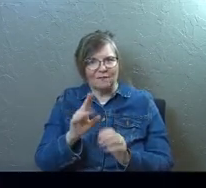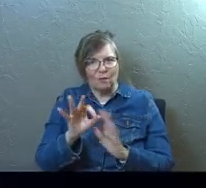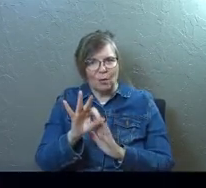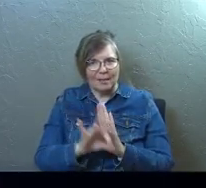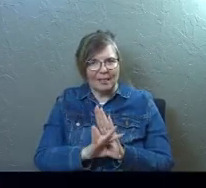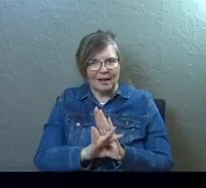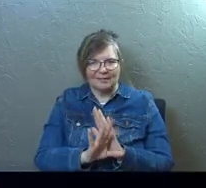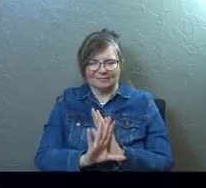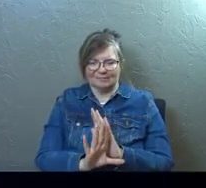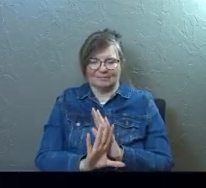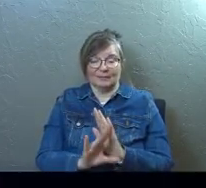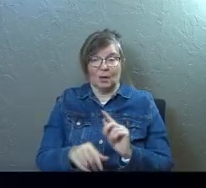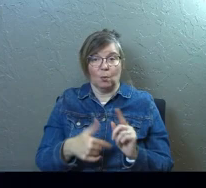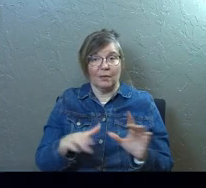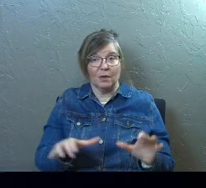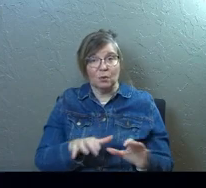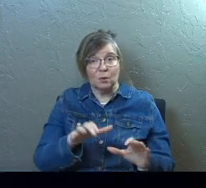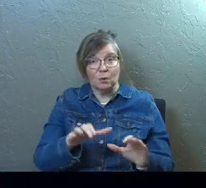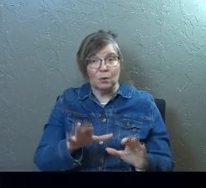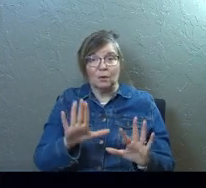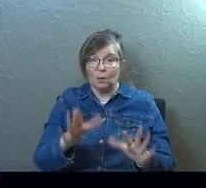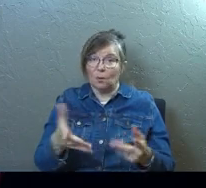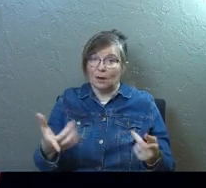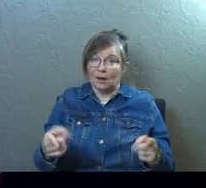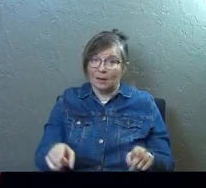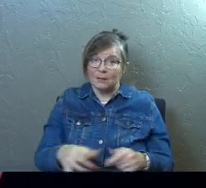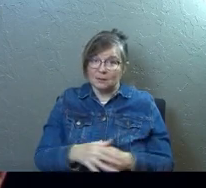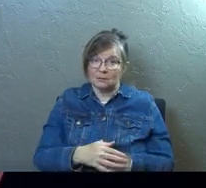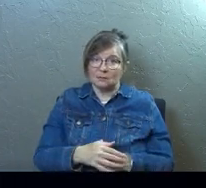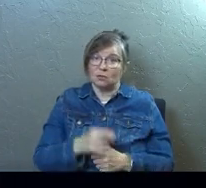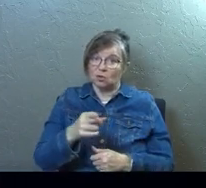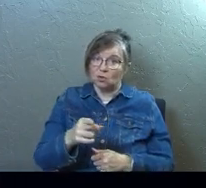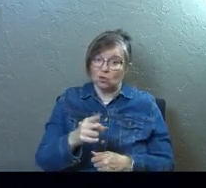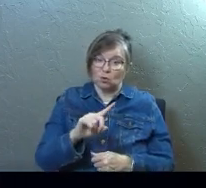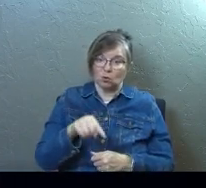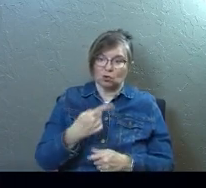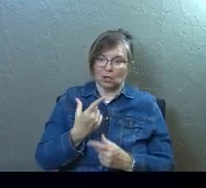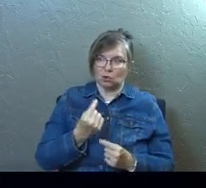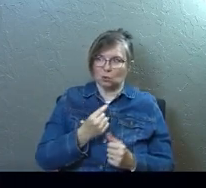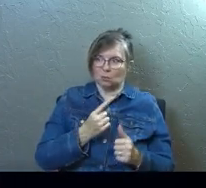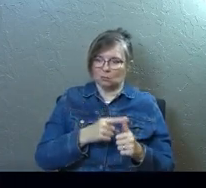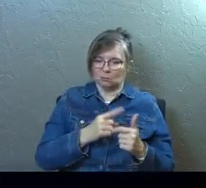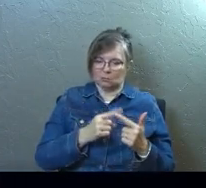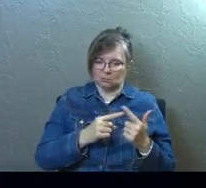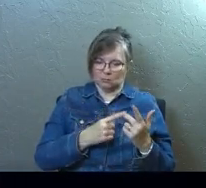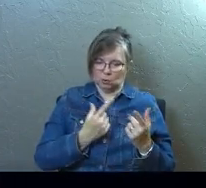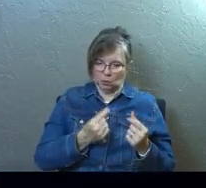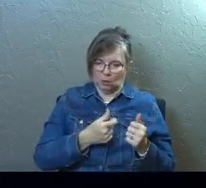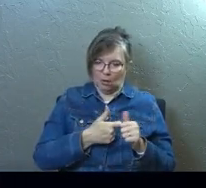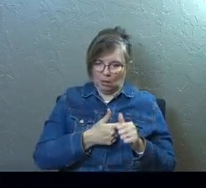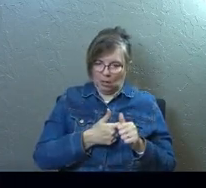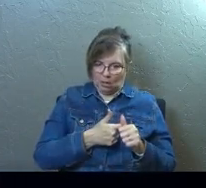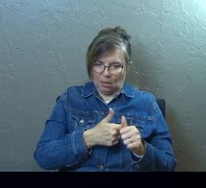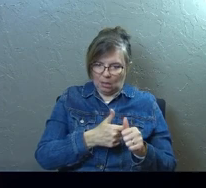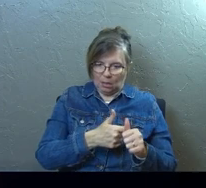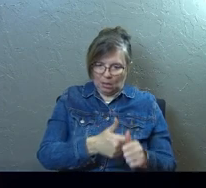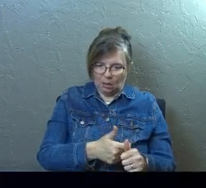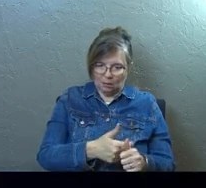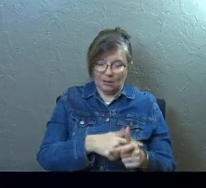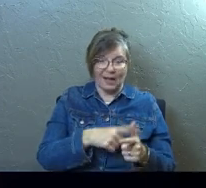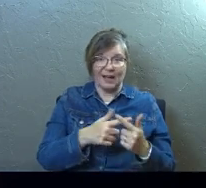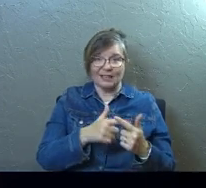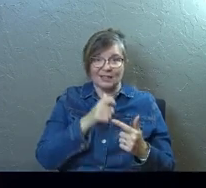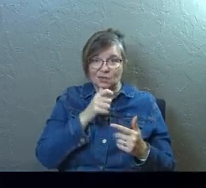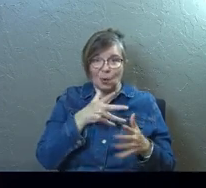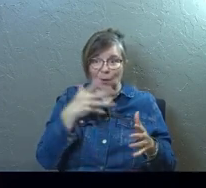formula. And when they do, here's what happens. You just do the thing that they asked you to do. And